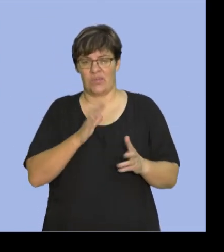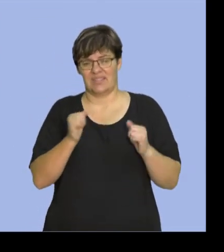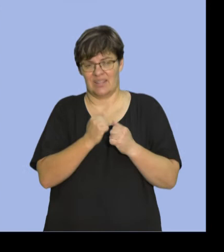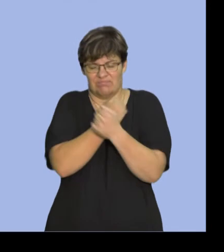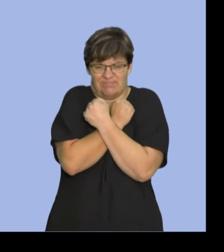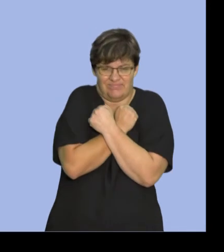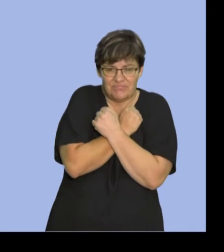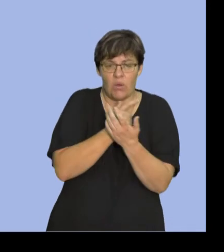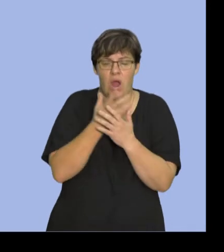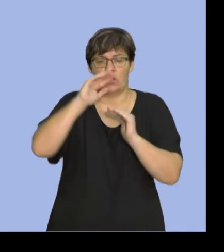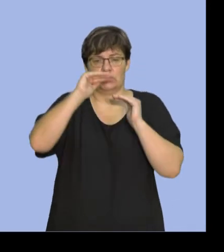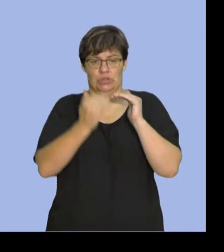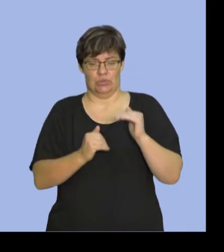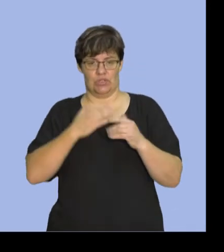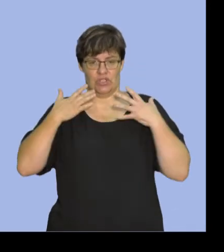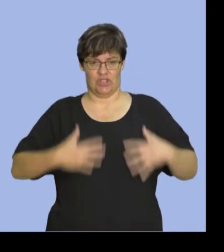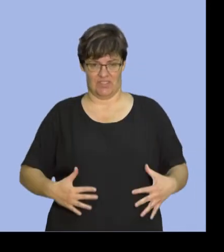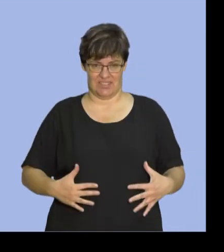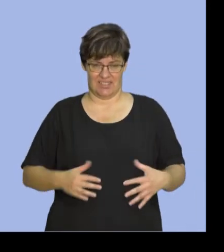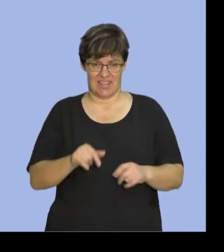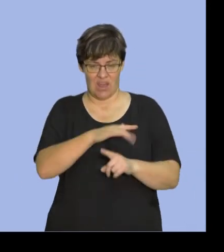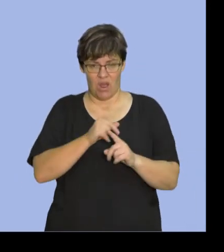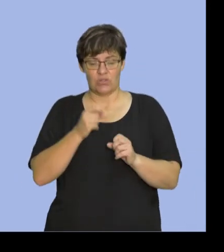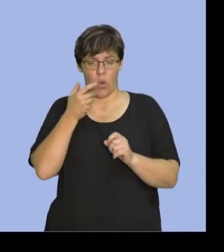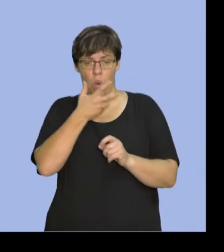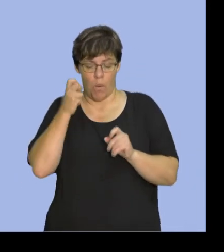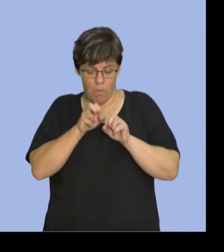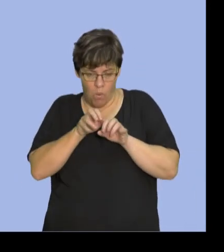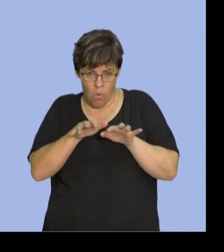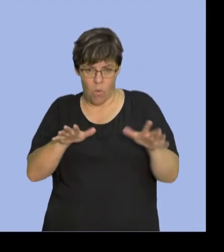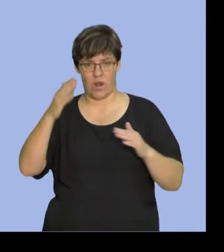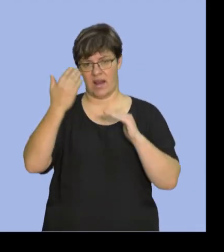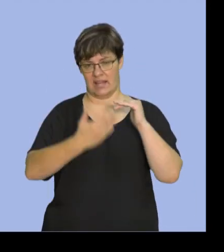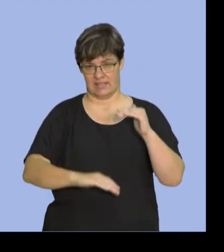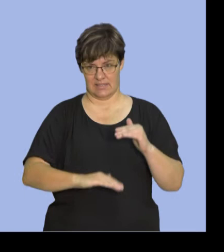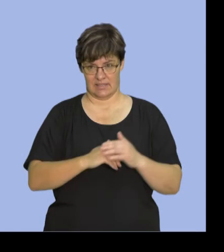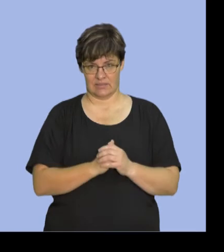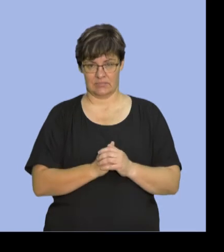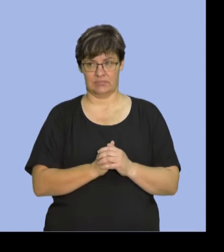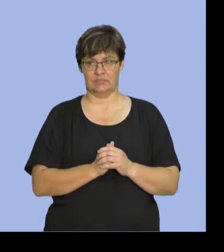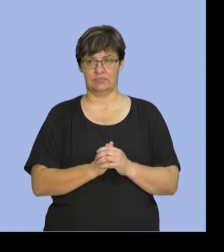ourselves, reducing the surface area so that there's less heat exposed to the surrounding.